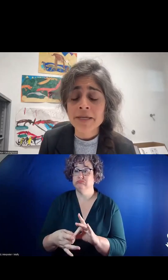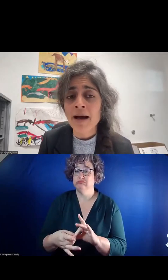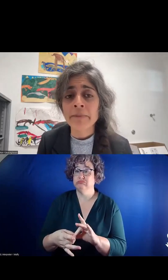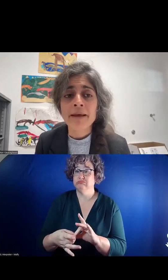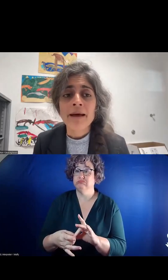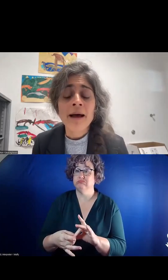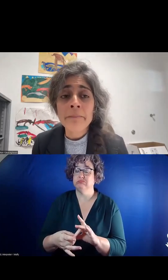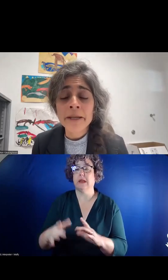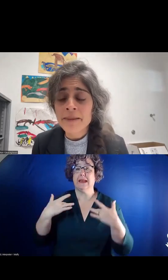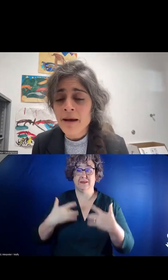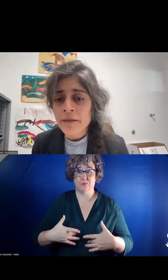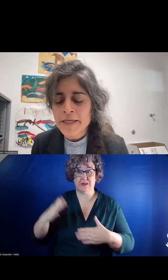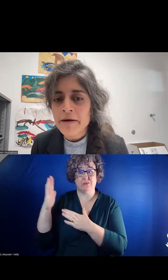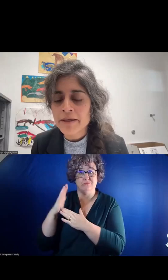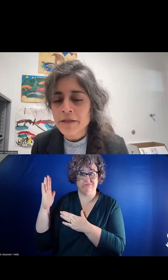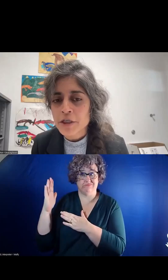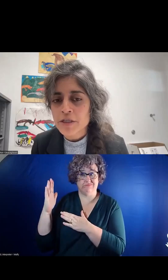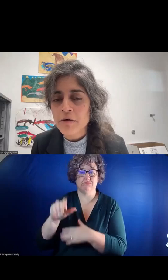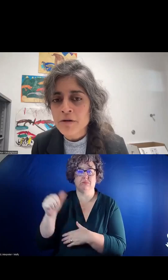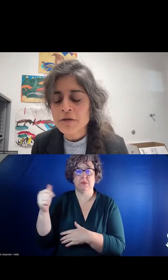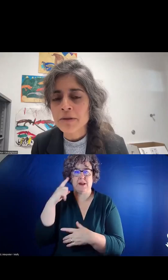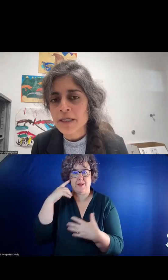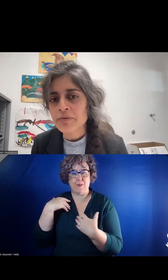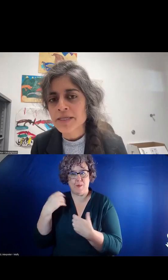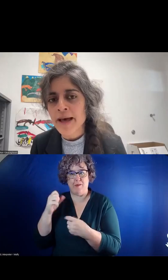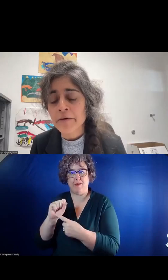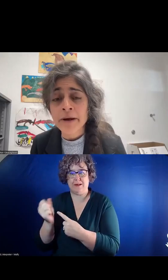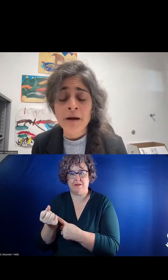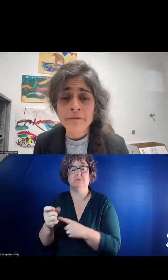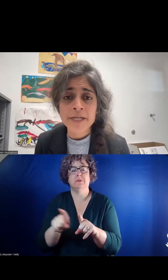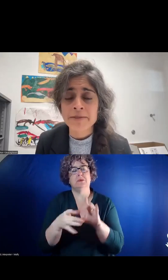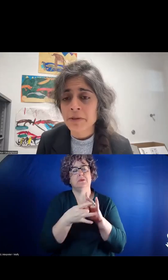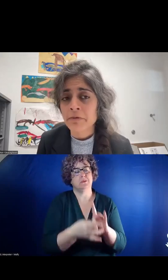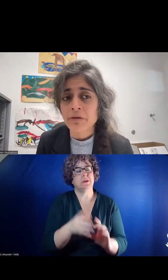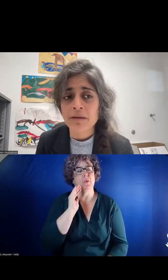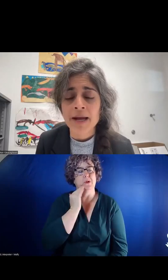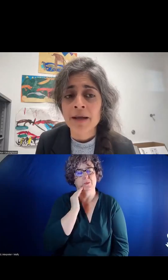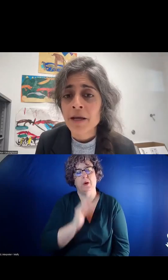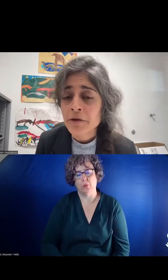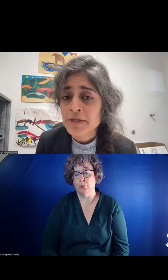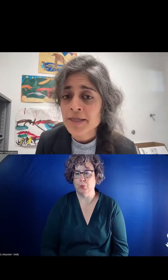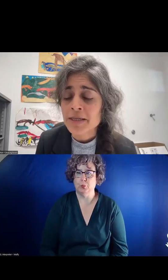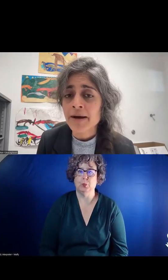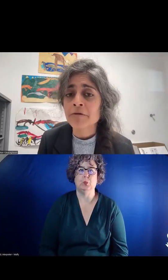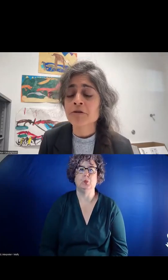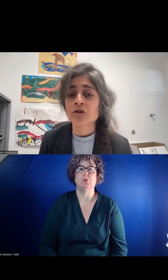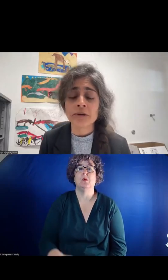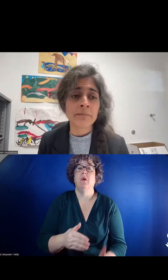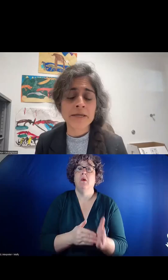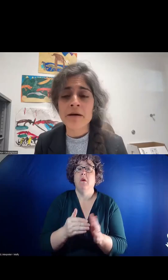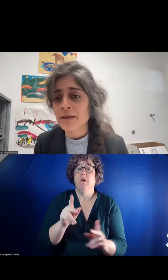up on top. But the other mental health conditions are also linked with tobacco. And oftentimes people think that using tobacco